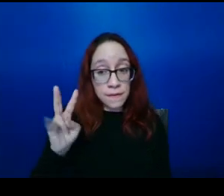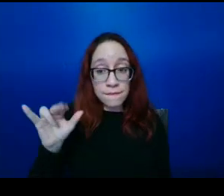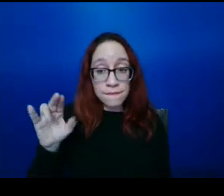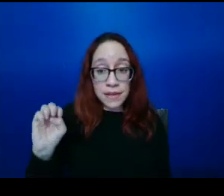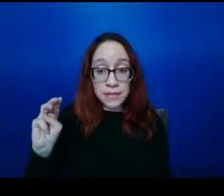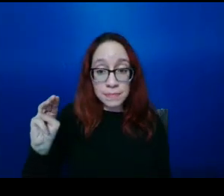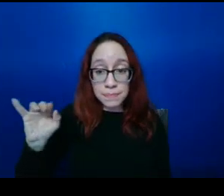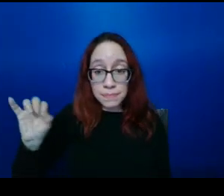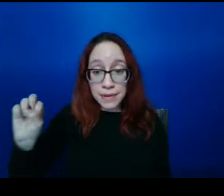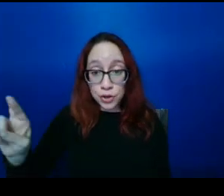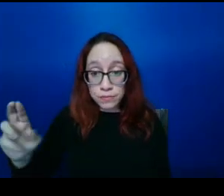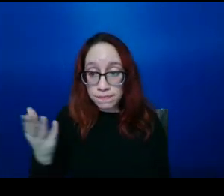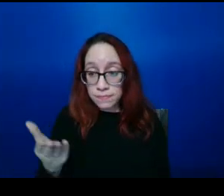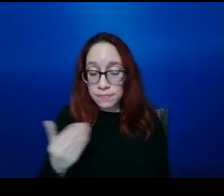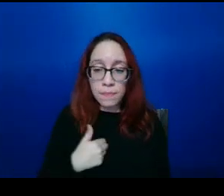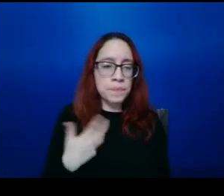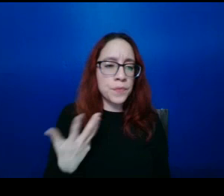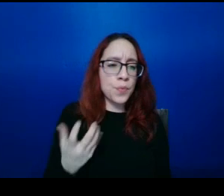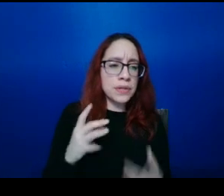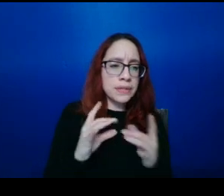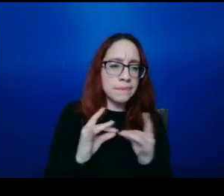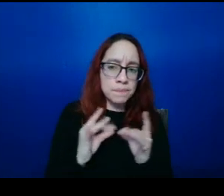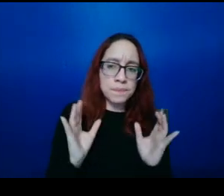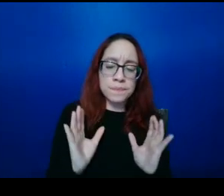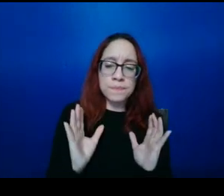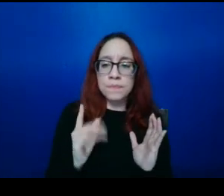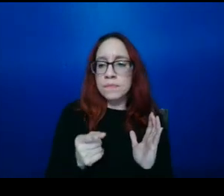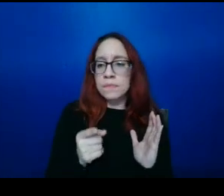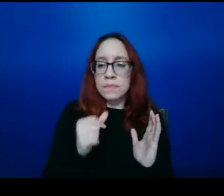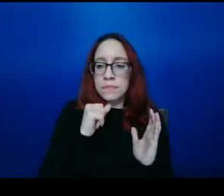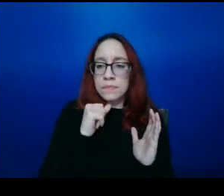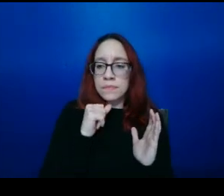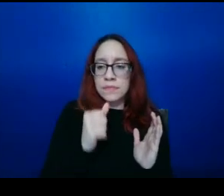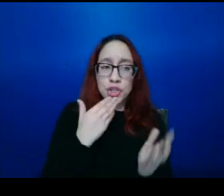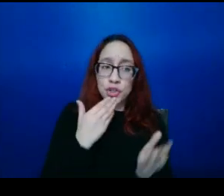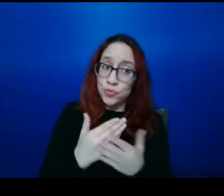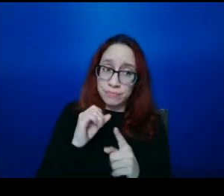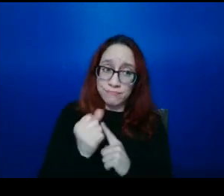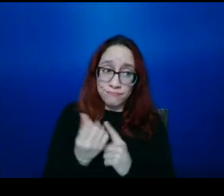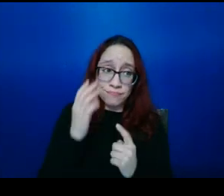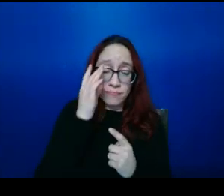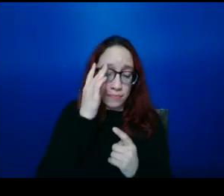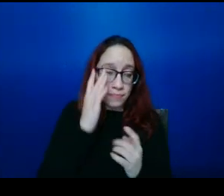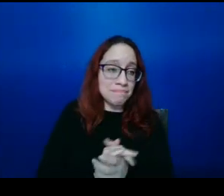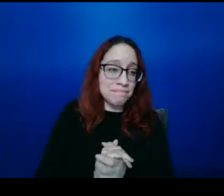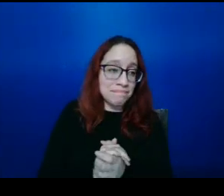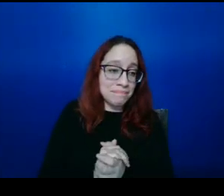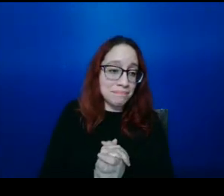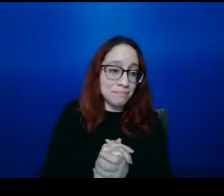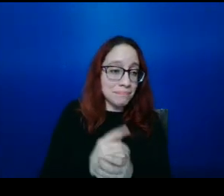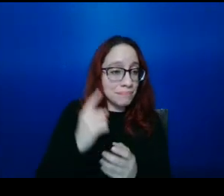Okay. Just wanted to say that this is not an ideal situation. I think